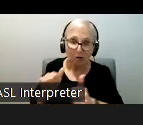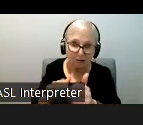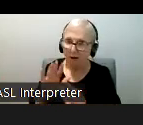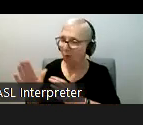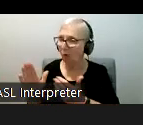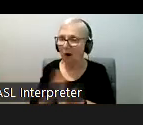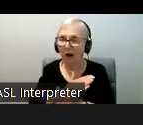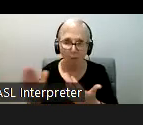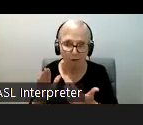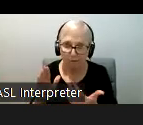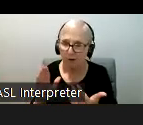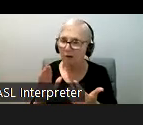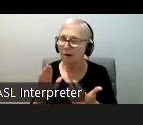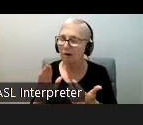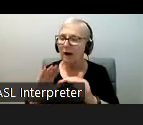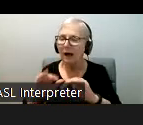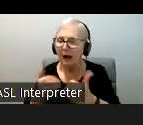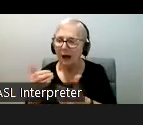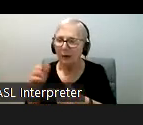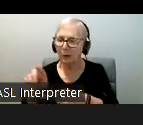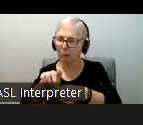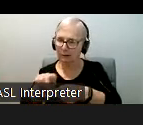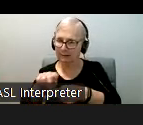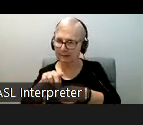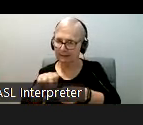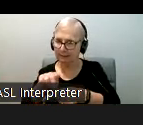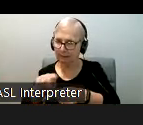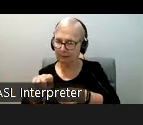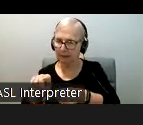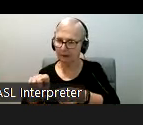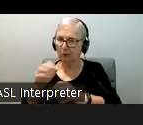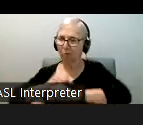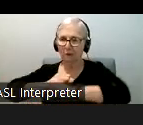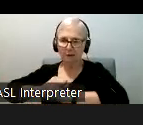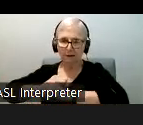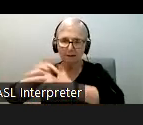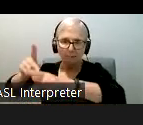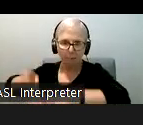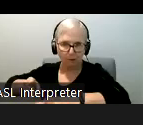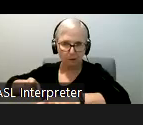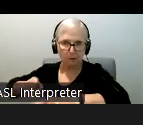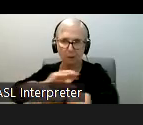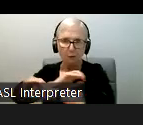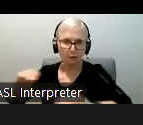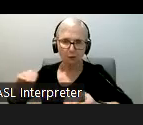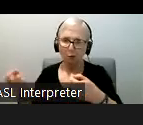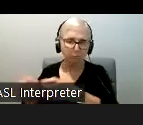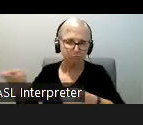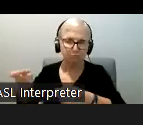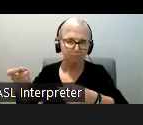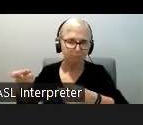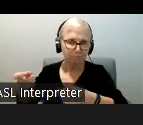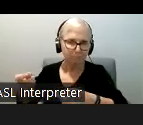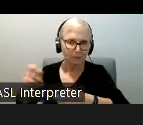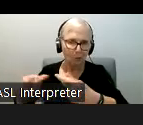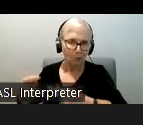across. How do you discipline or to protect that person so that there is no retaliation that will